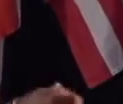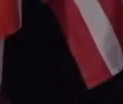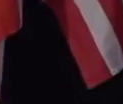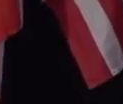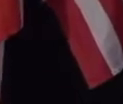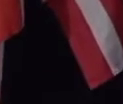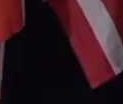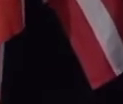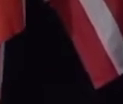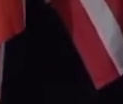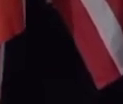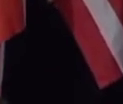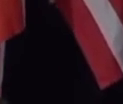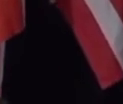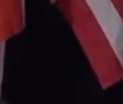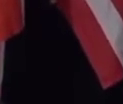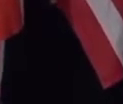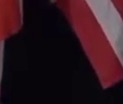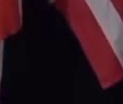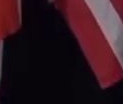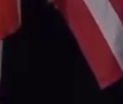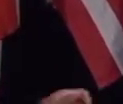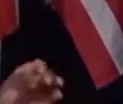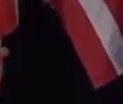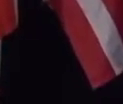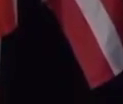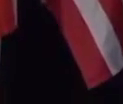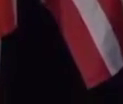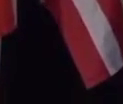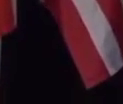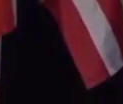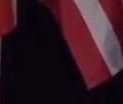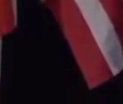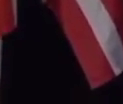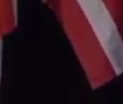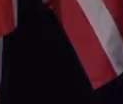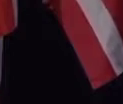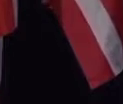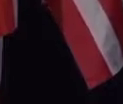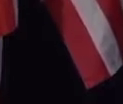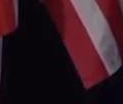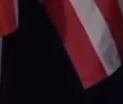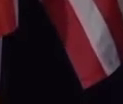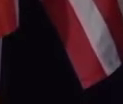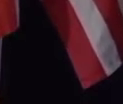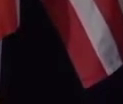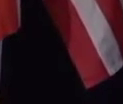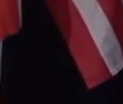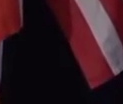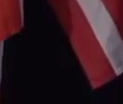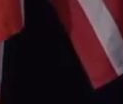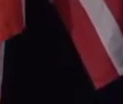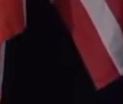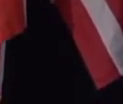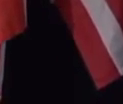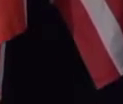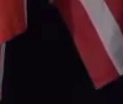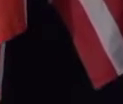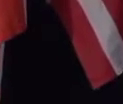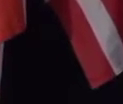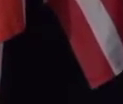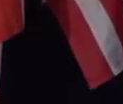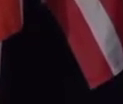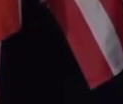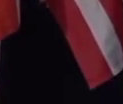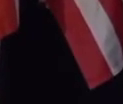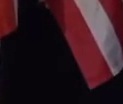with you that I was going to be speaking for the church in New York, but I couldn't remember the name. And so forgive me, my friend, I